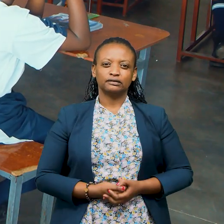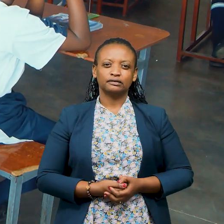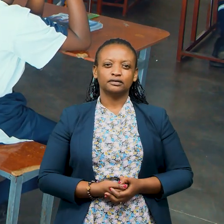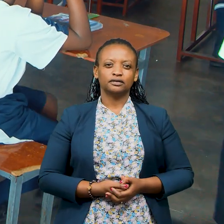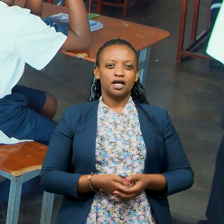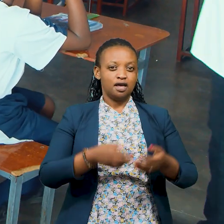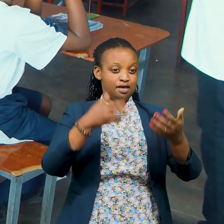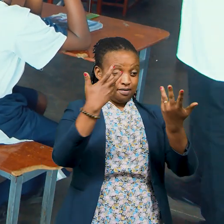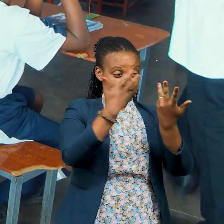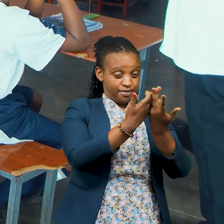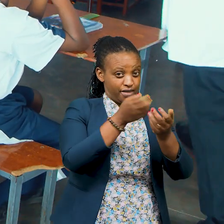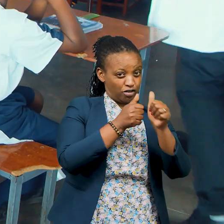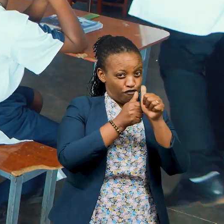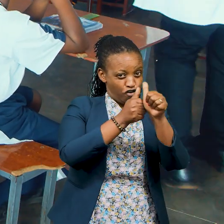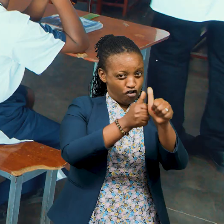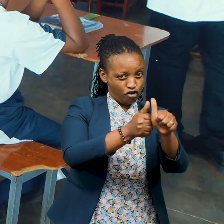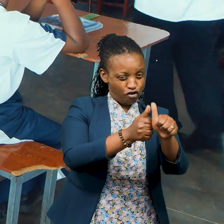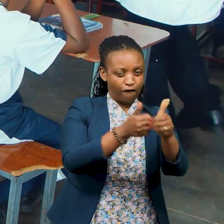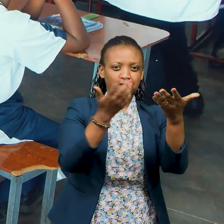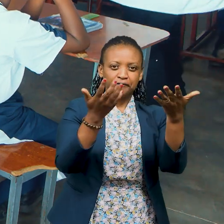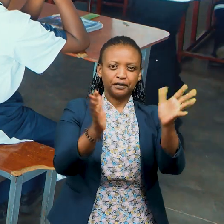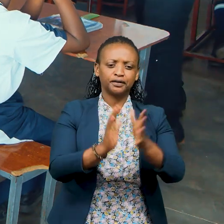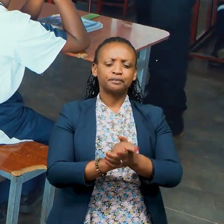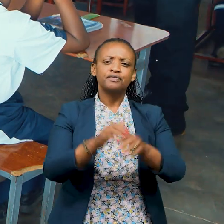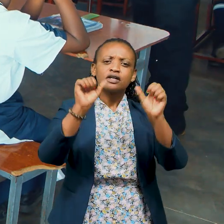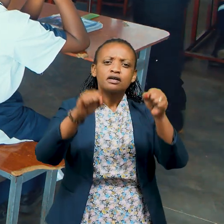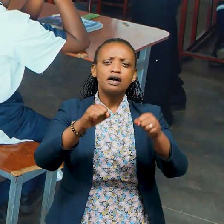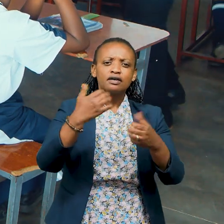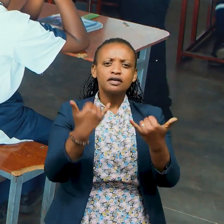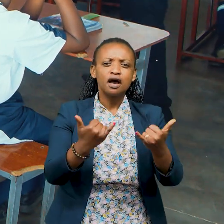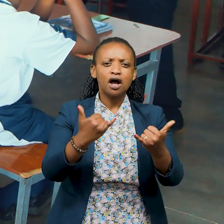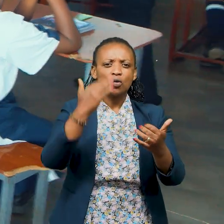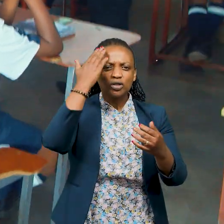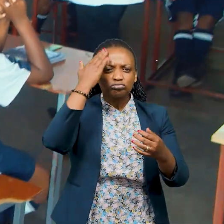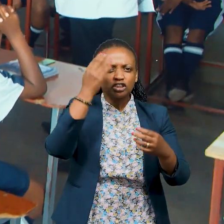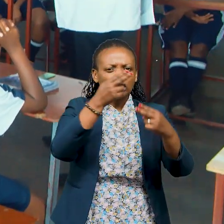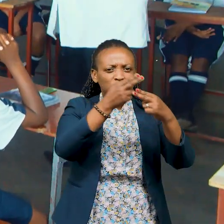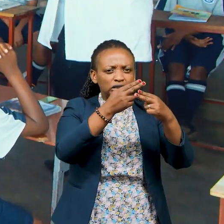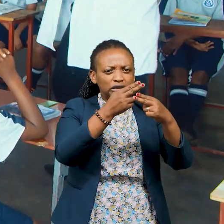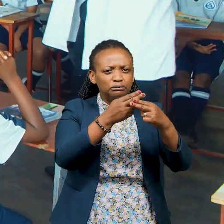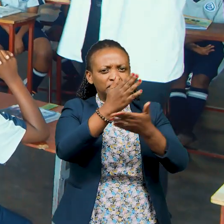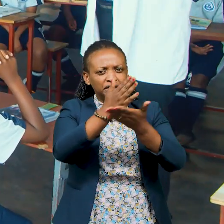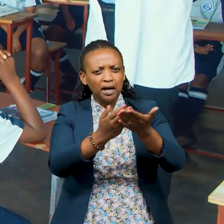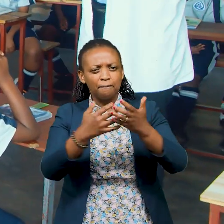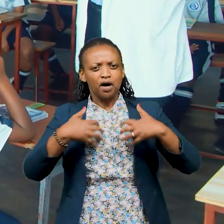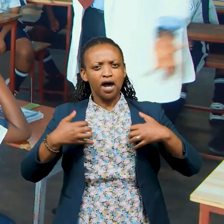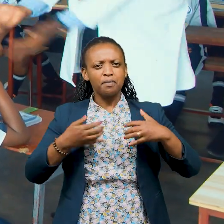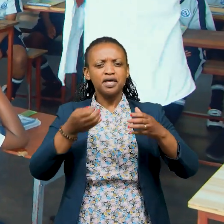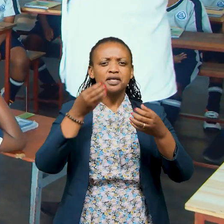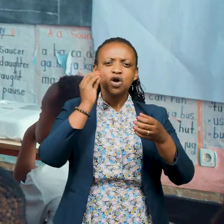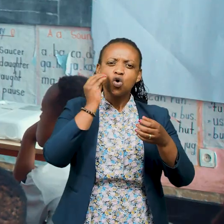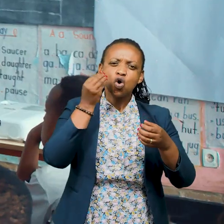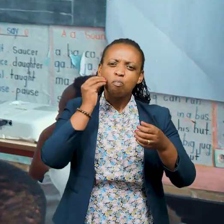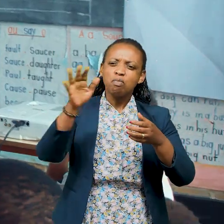basing on what we have followed, okay? Can we identify some animals that are found in our